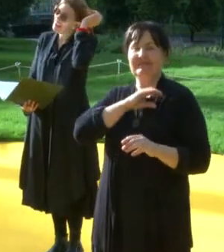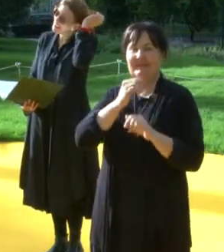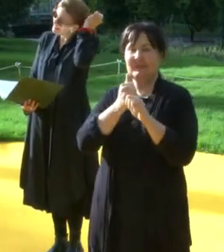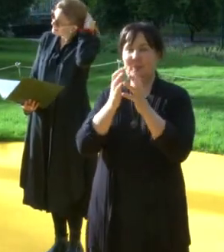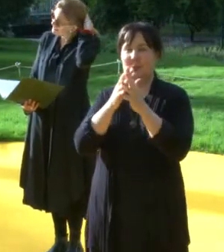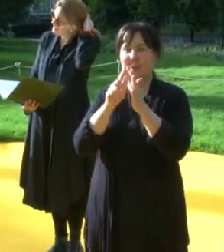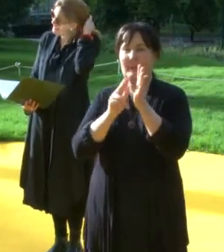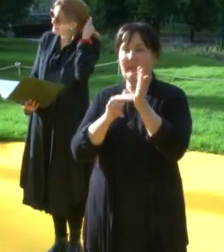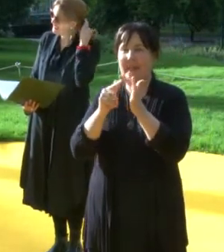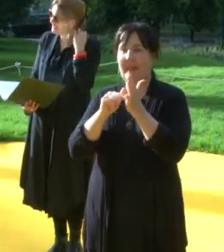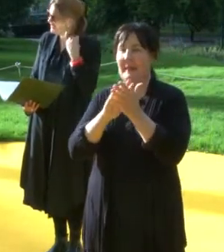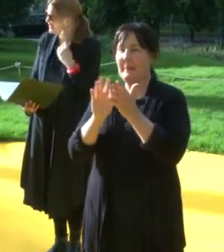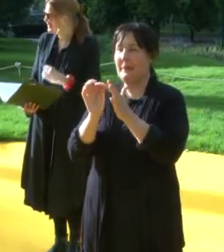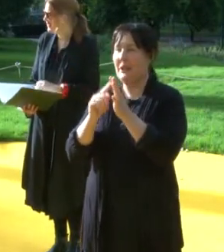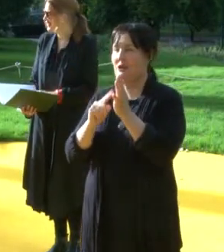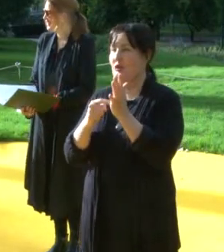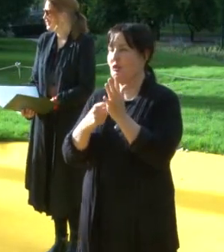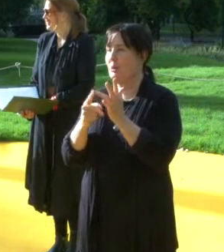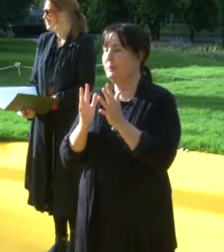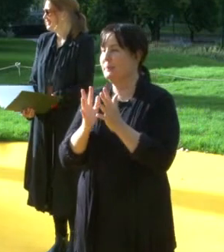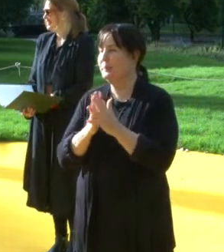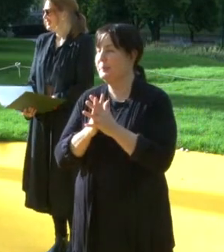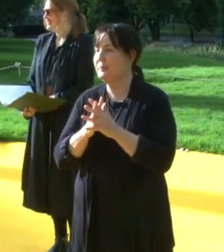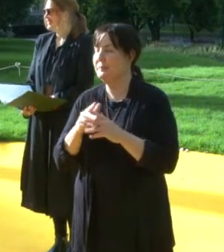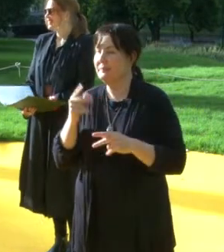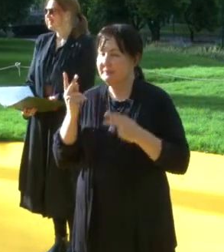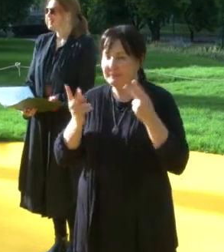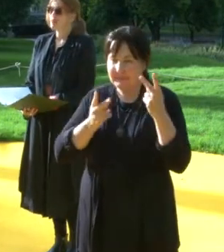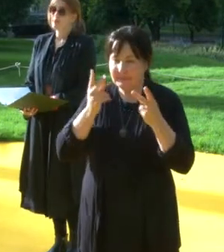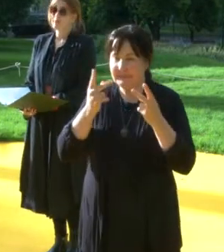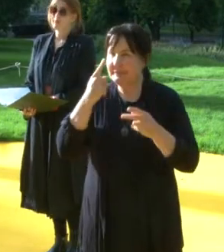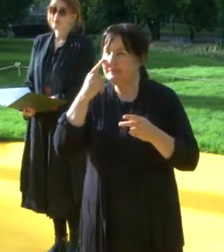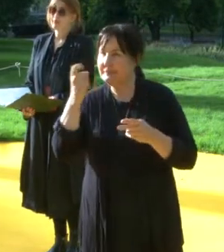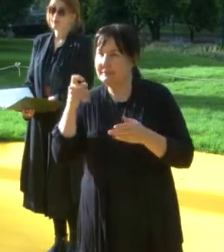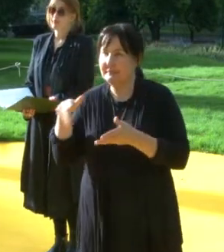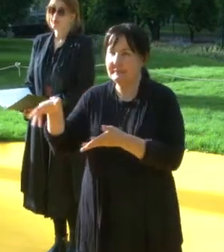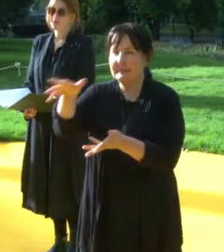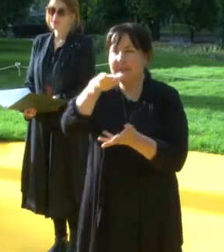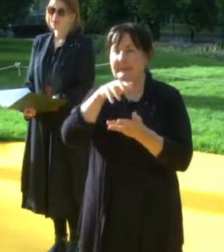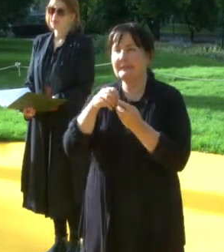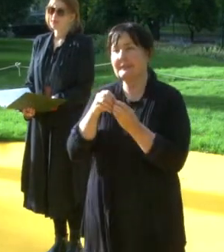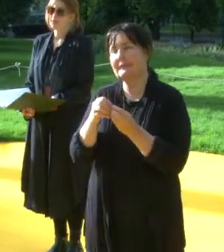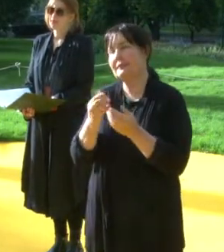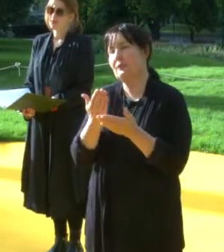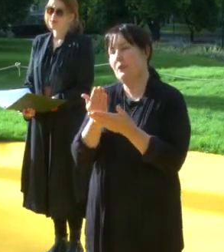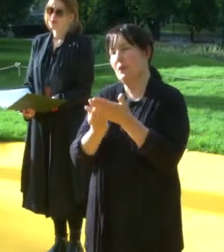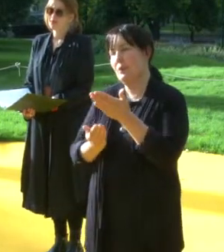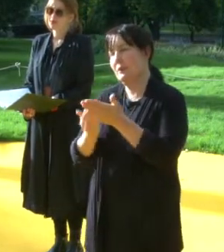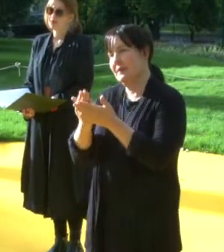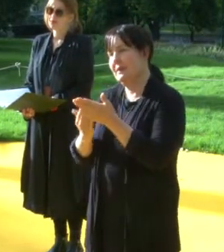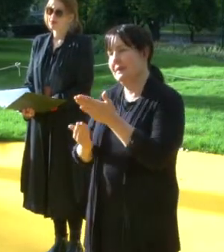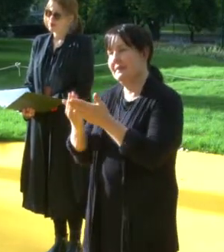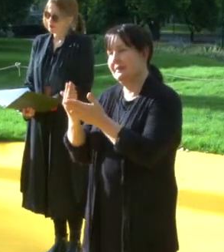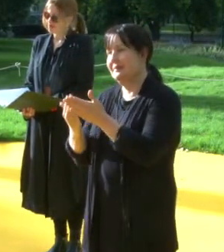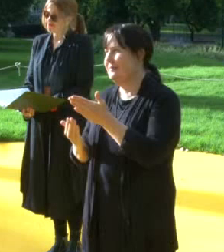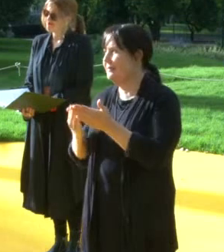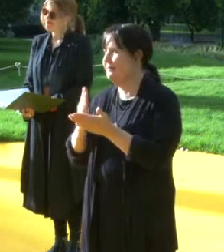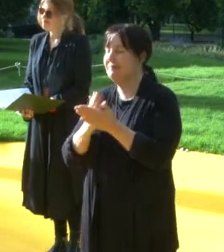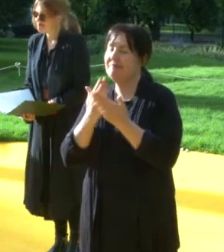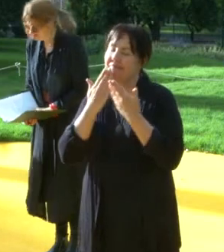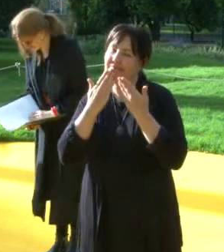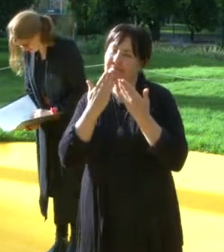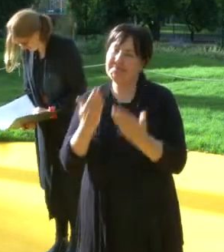Charlotte was the catalyst for searching for, finding and collecting these stories, and they're hers. Thank you so